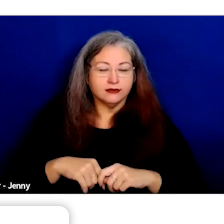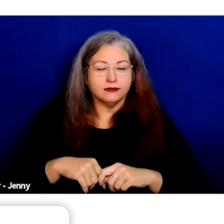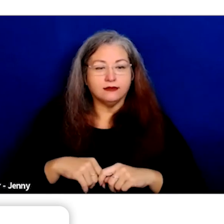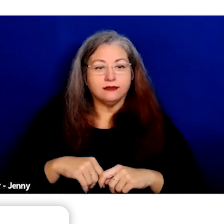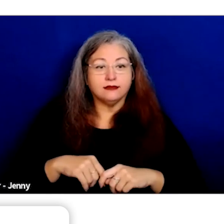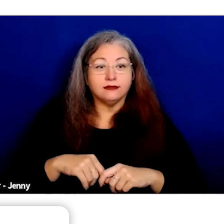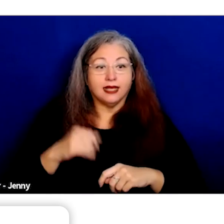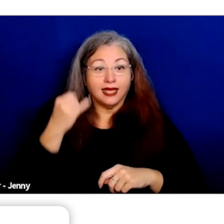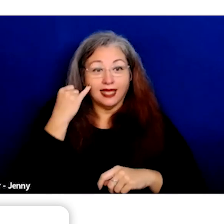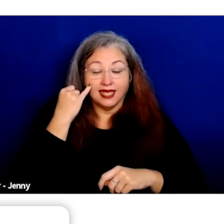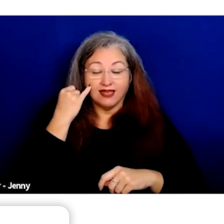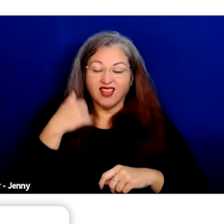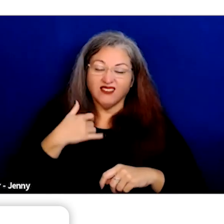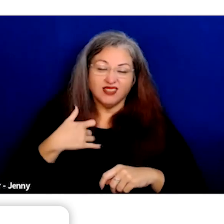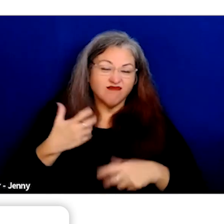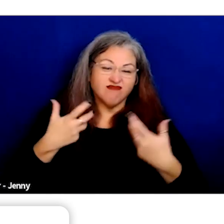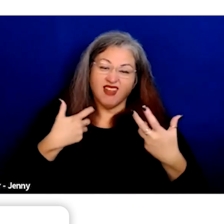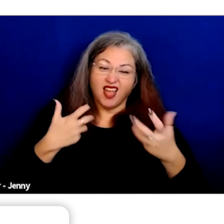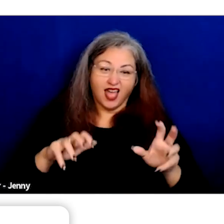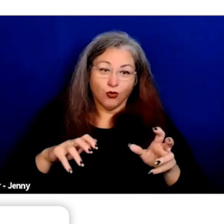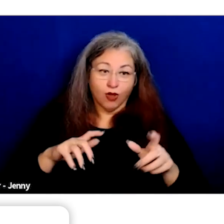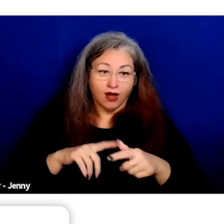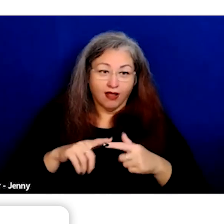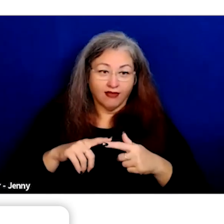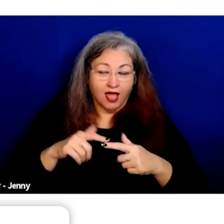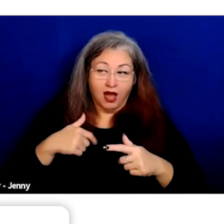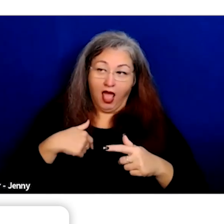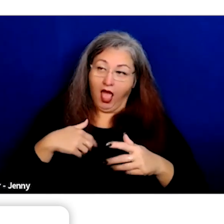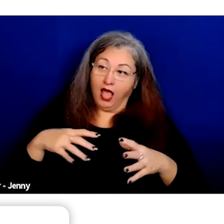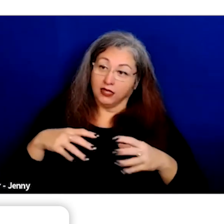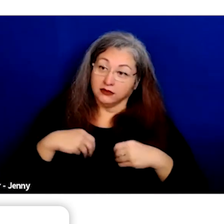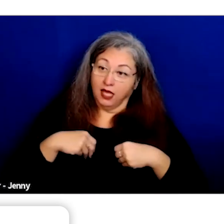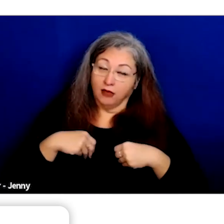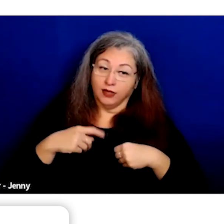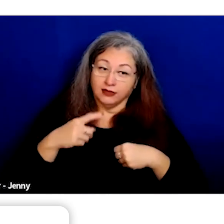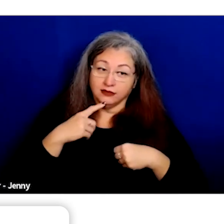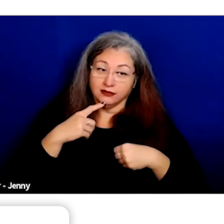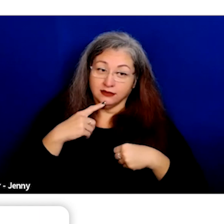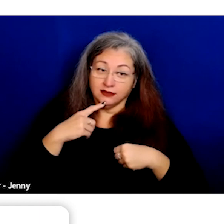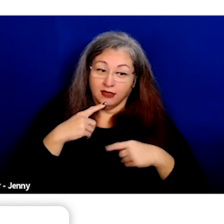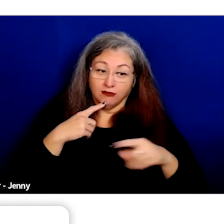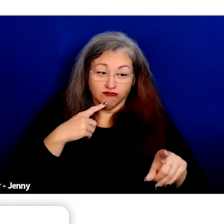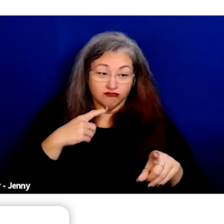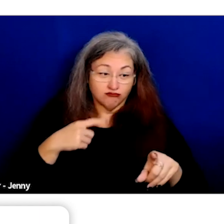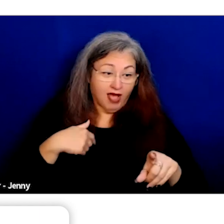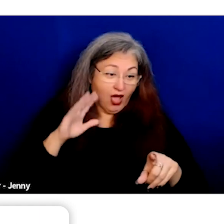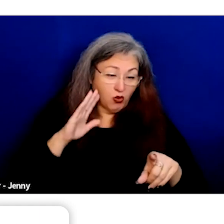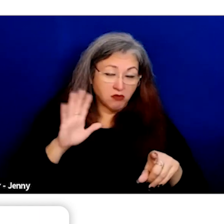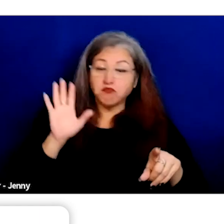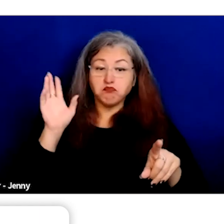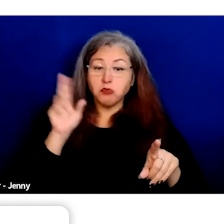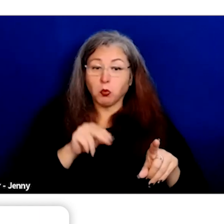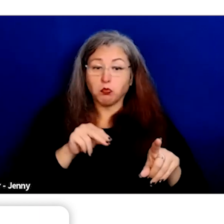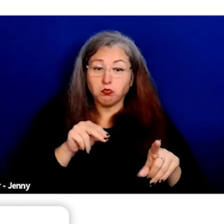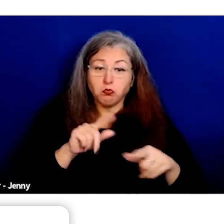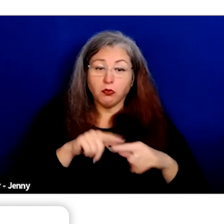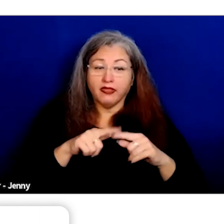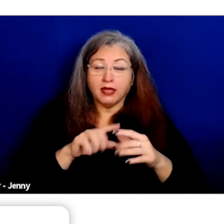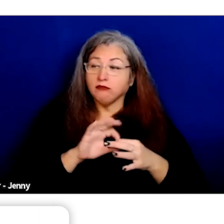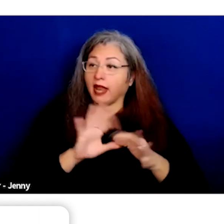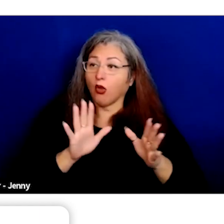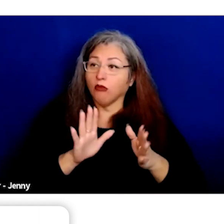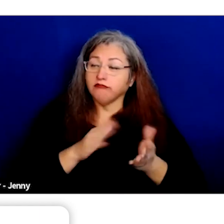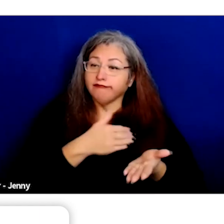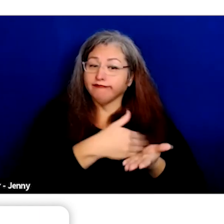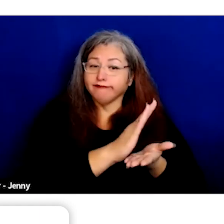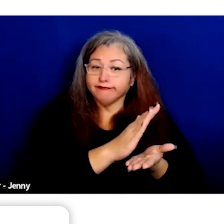And then if I don't want to do it, I sit with why I don't want to fucking do it. And then I say no to the thing that I said I was going to do. And then I get rid of it. Like,